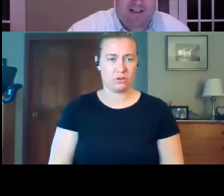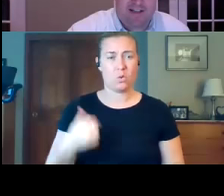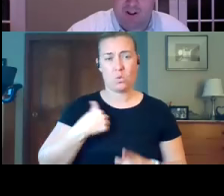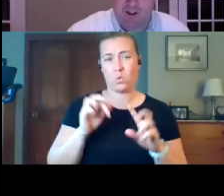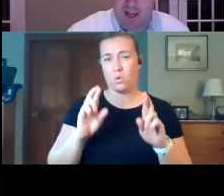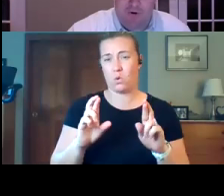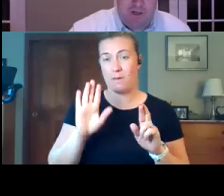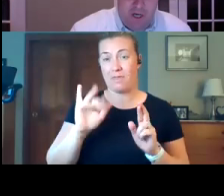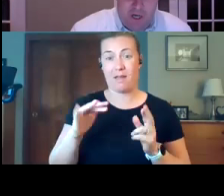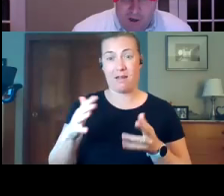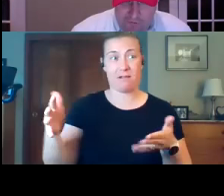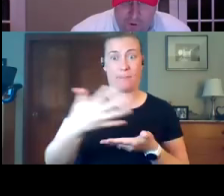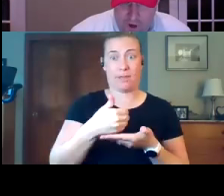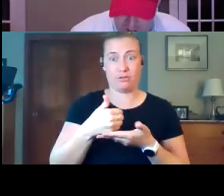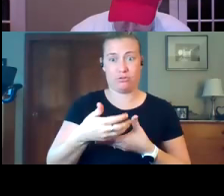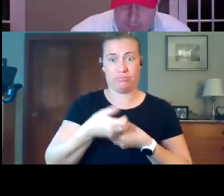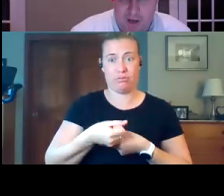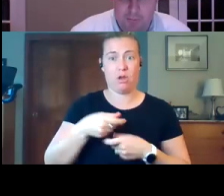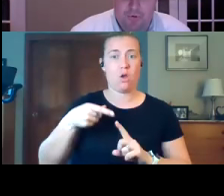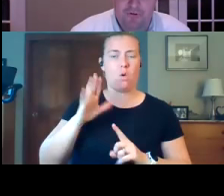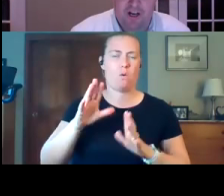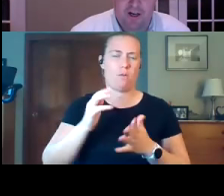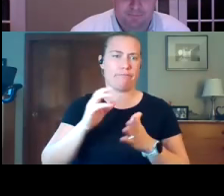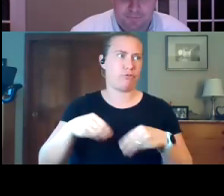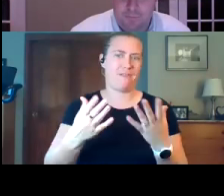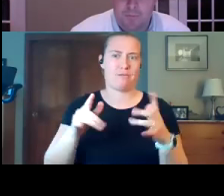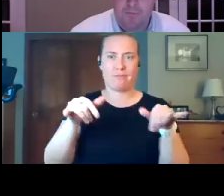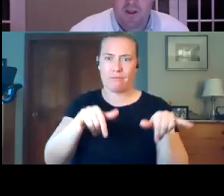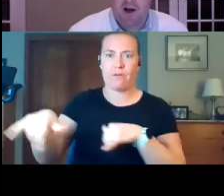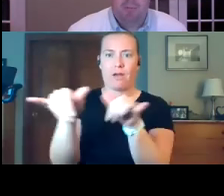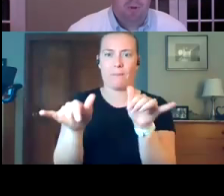provides a common language for improving